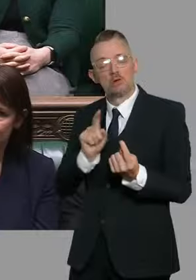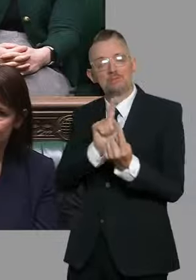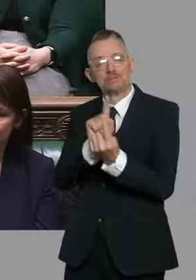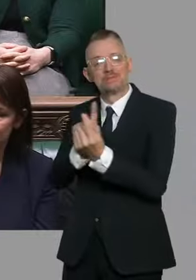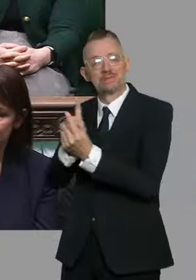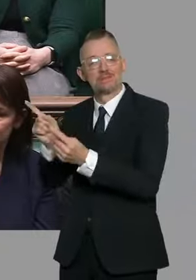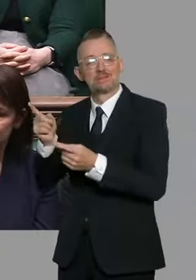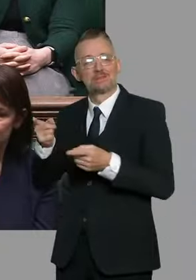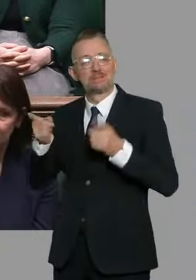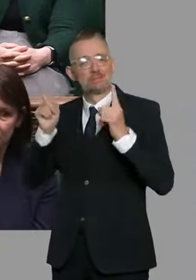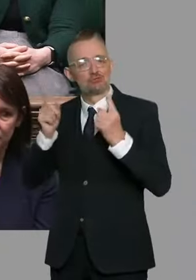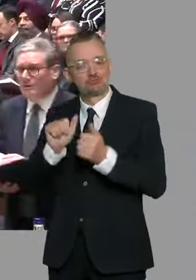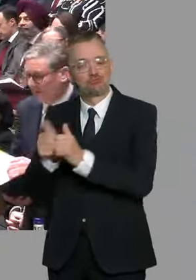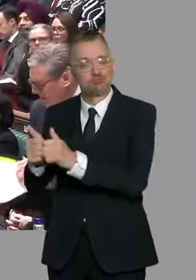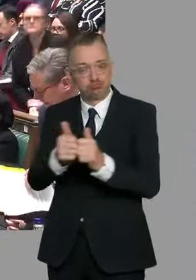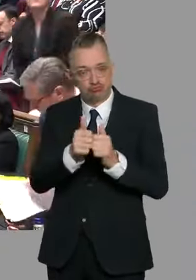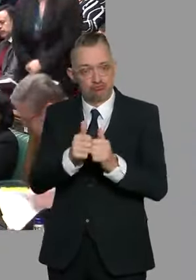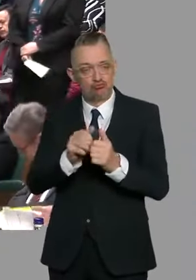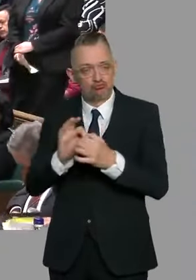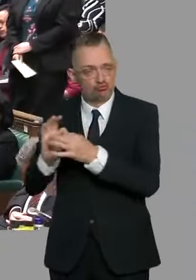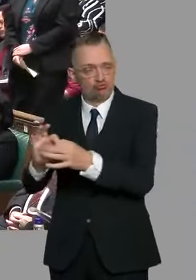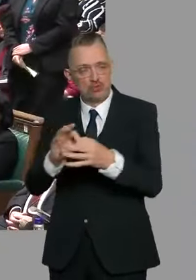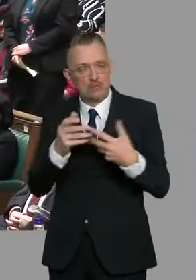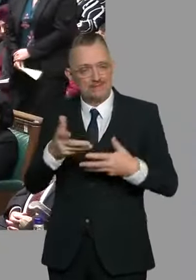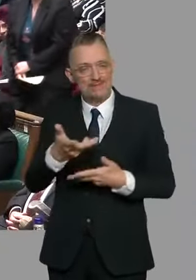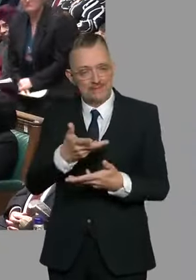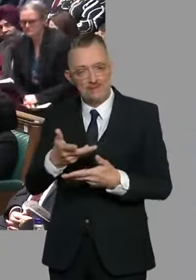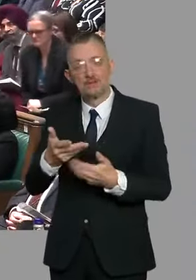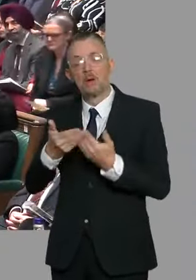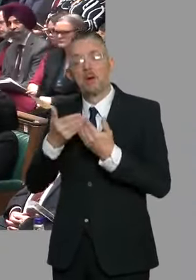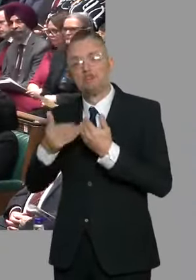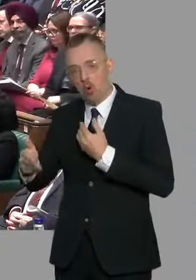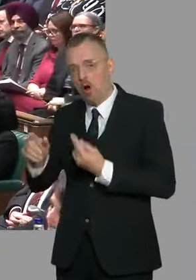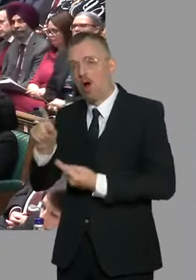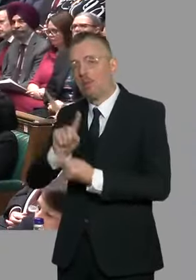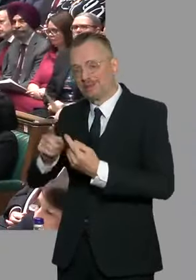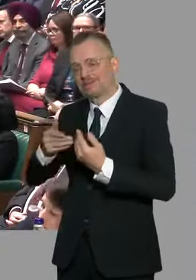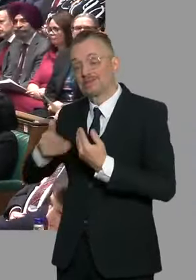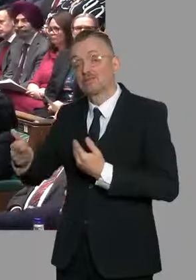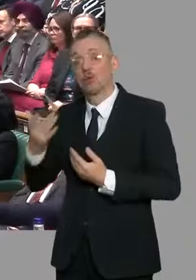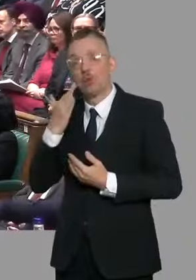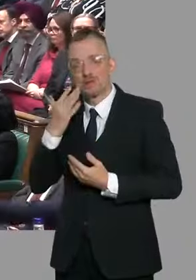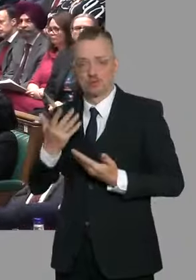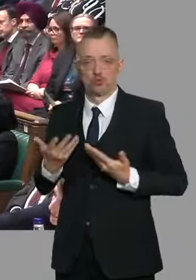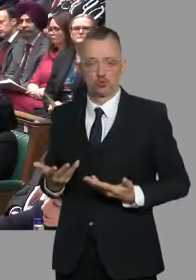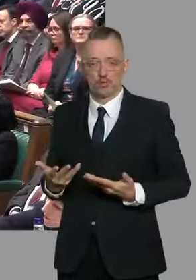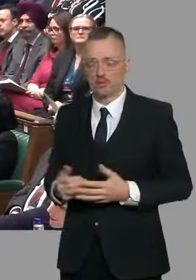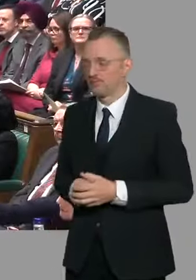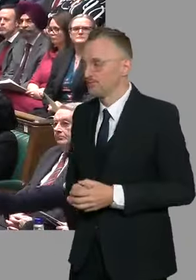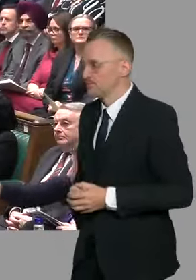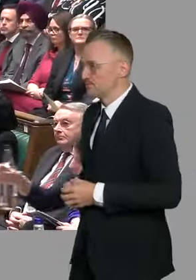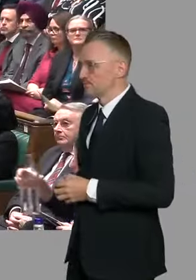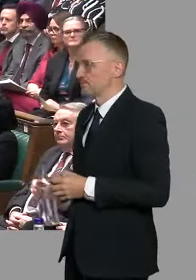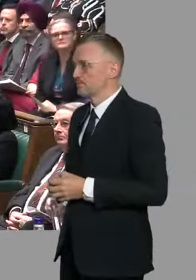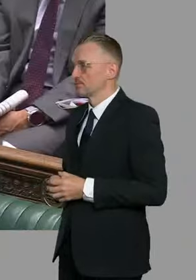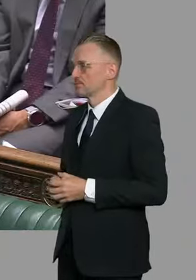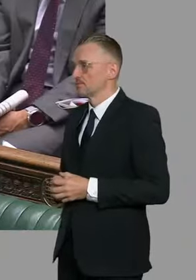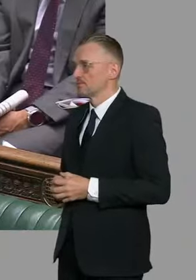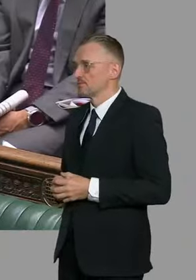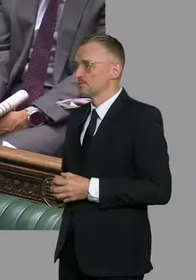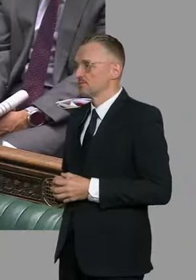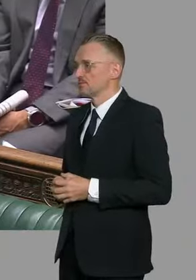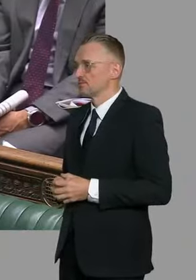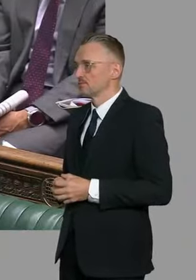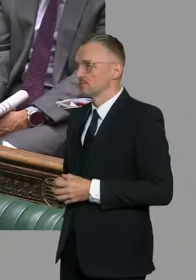shall have further such meetings later on today. Thank you, Mr. Speaker. May I associate myself with the remarks of the Prime Minister in welcoming the fall